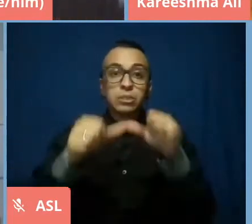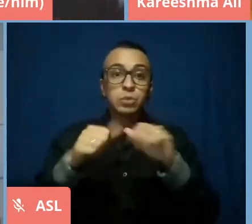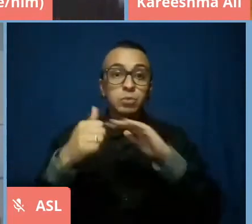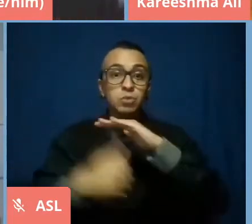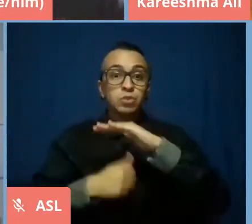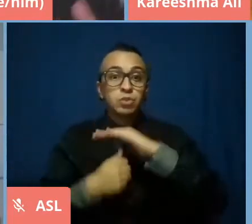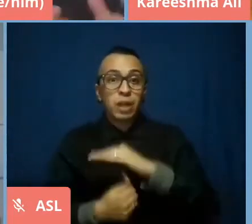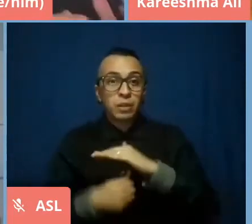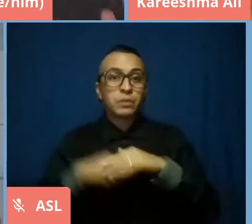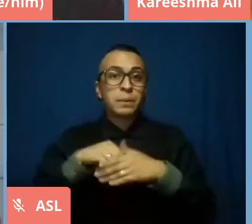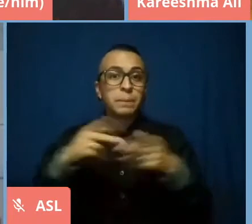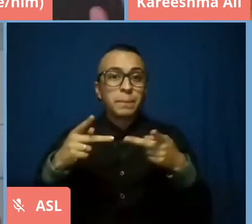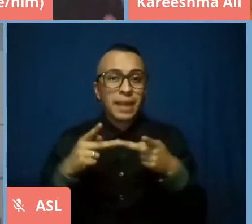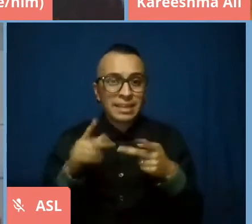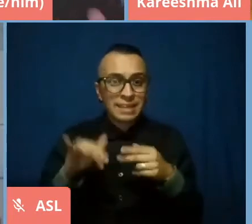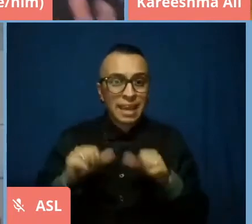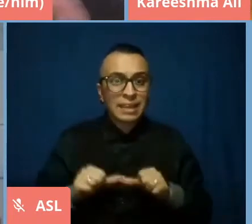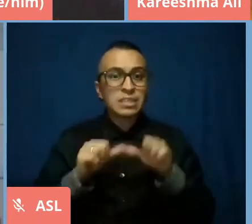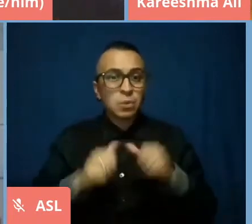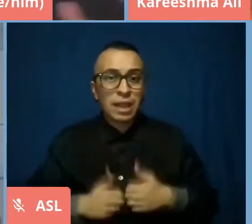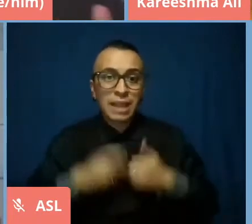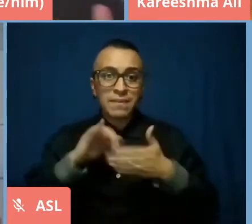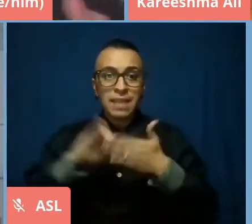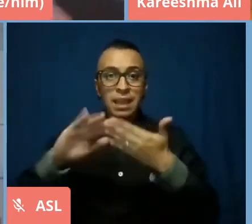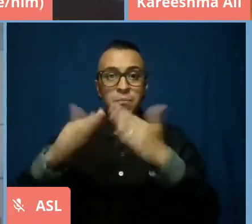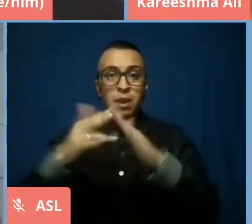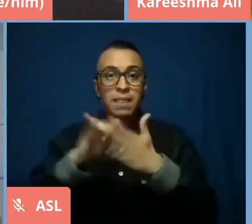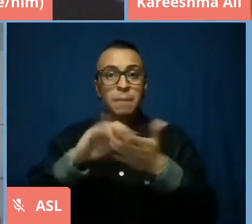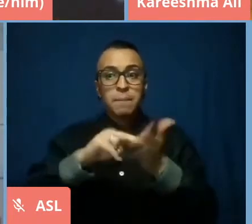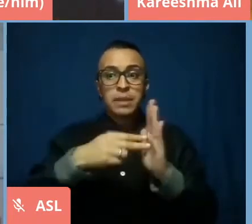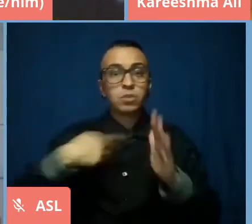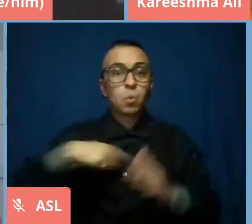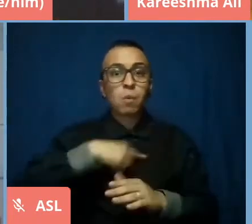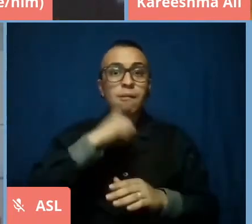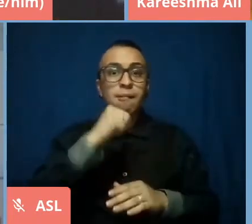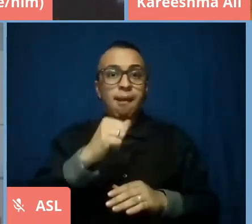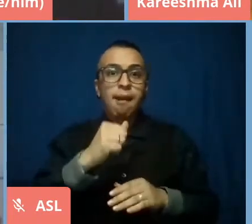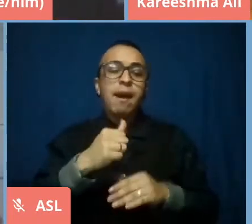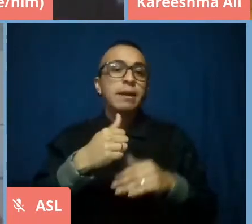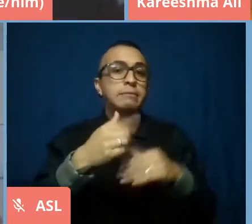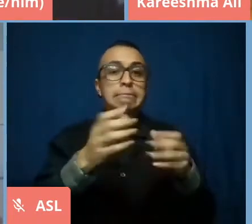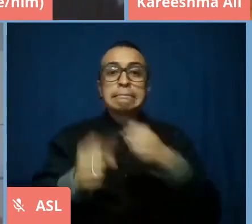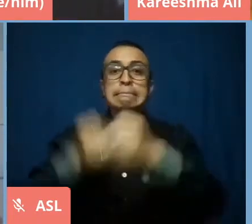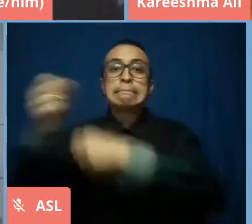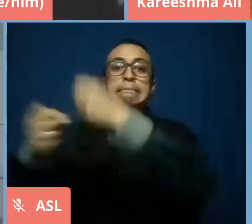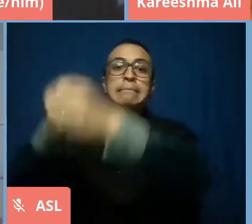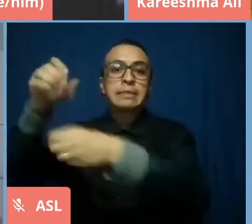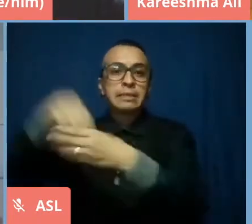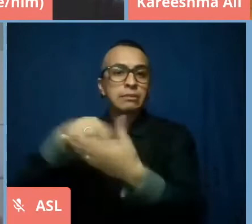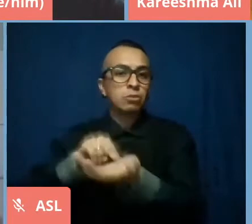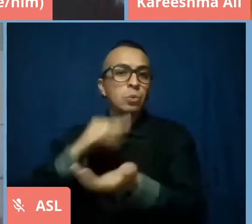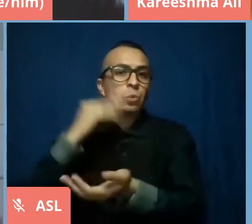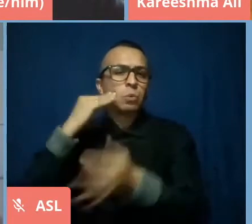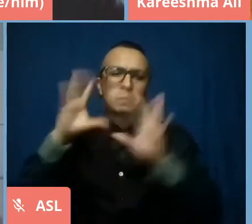live in the community so that we are not moving more folks into congregate living?